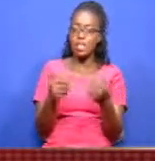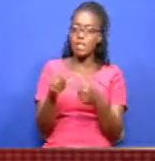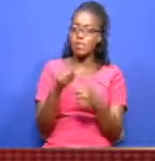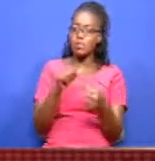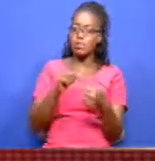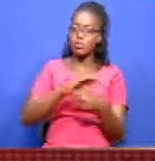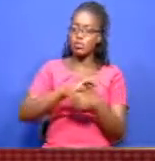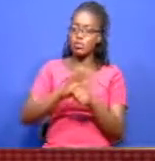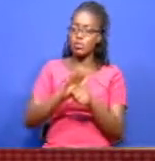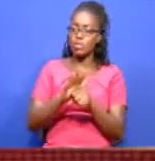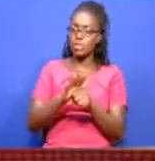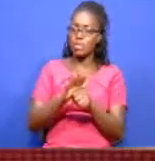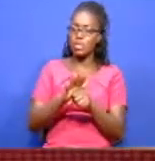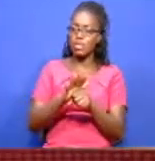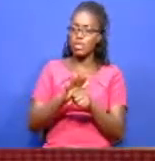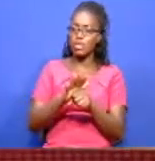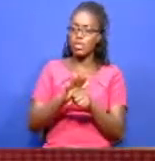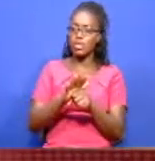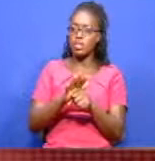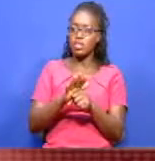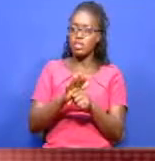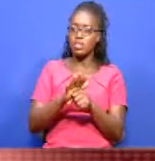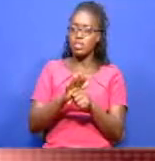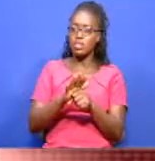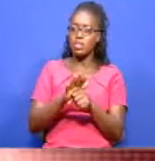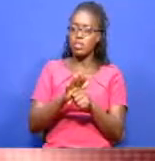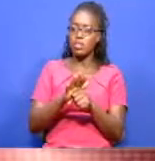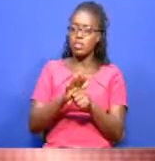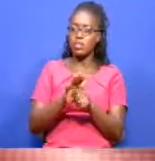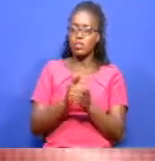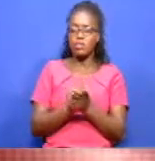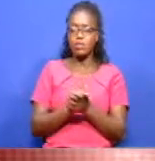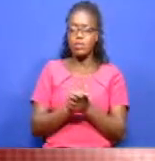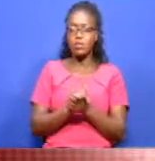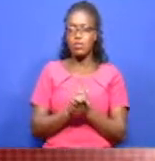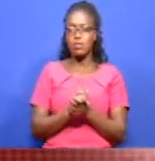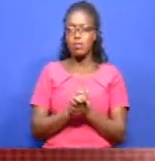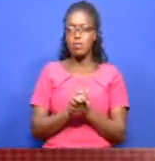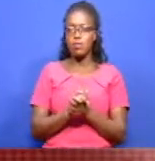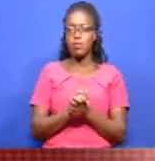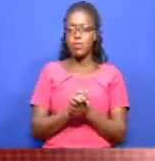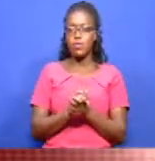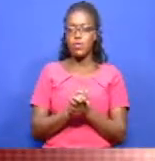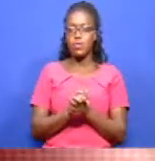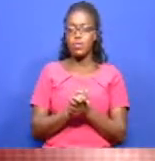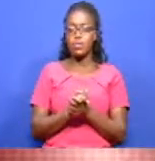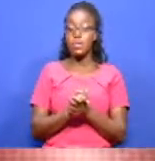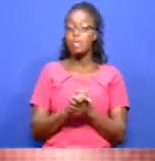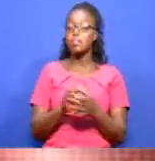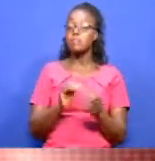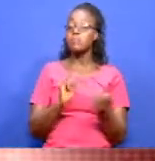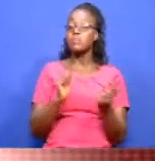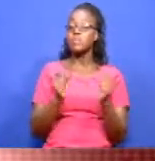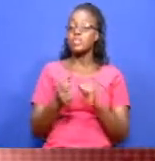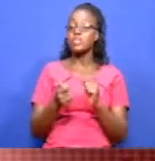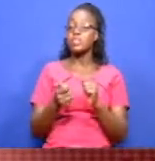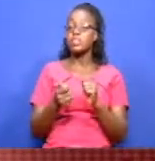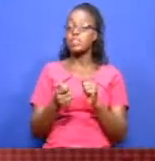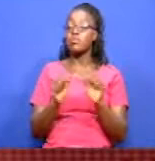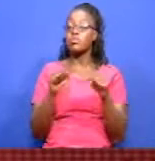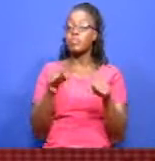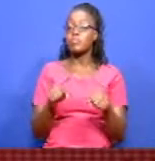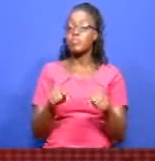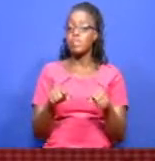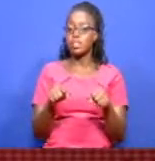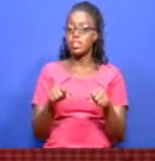COVID-19. How many sectors? How many sectors have submitted their recommendation in terms of the changes or the possibility